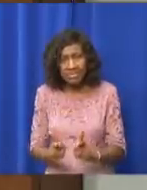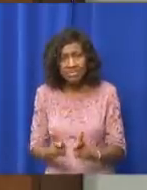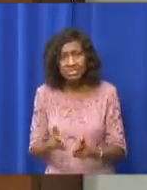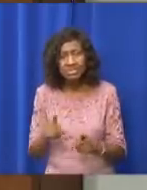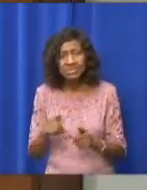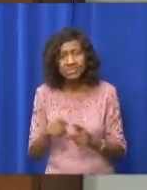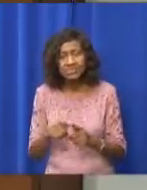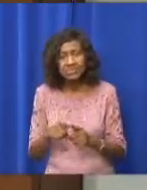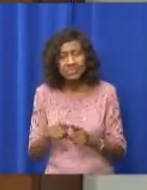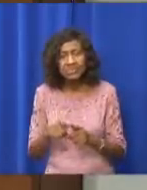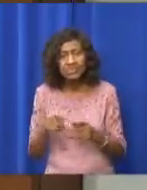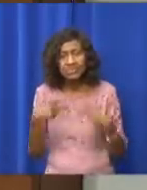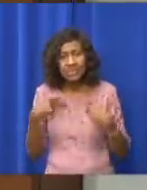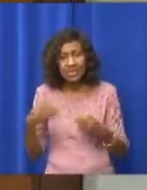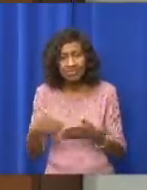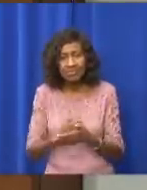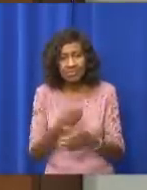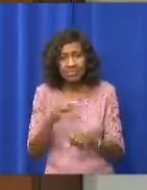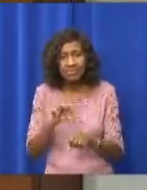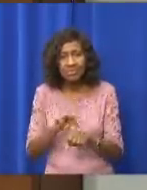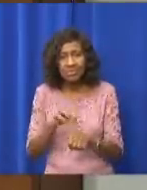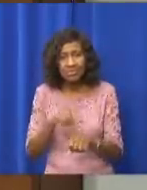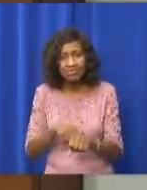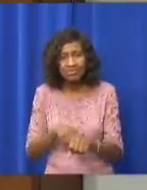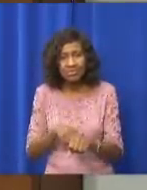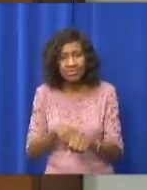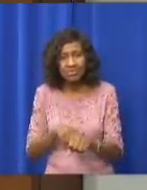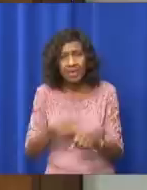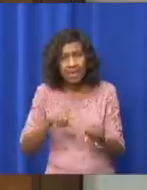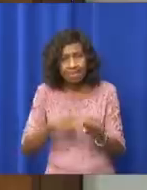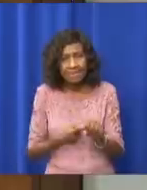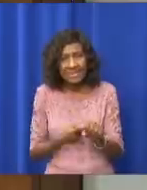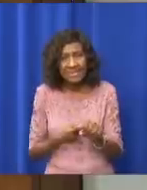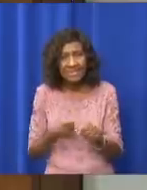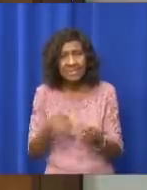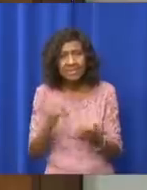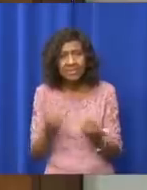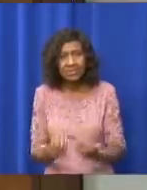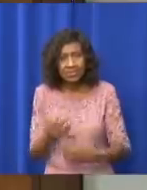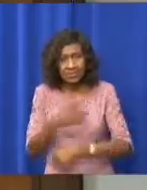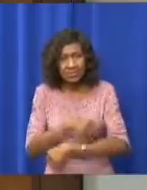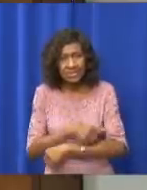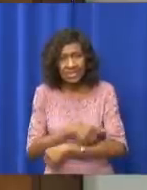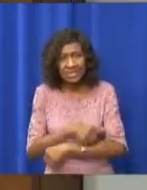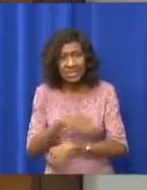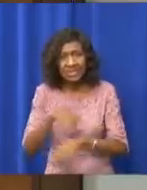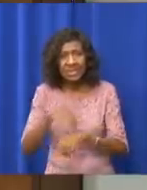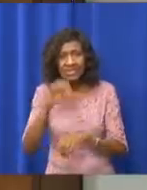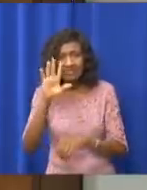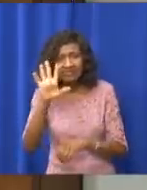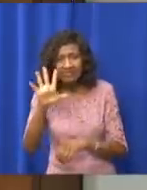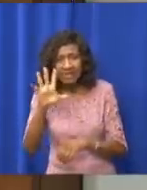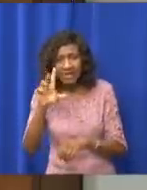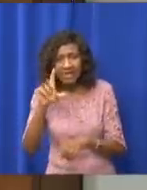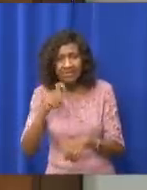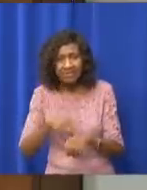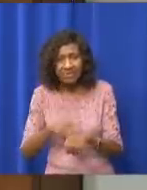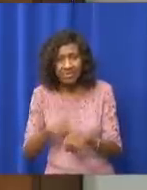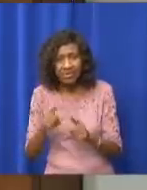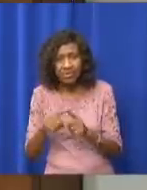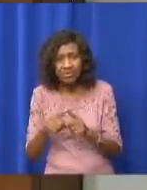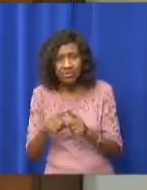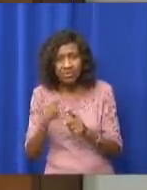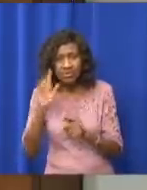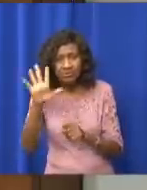impose a new curfew order effective this morning, Friday the 15th of May 2020, commencing at 5 a.m, running through